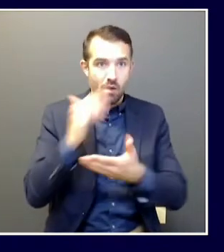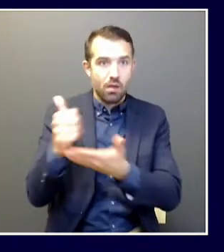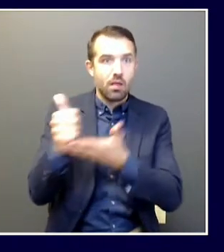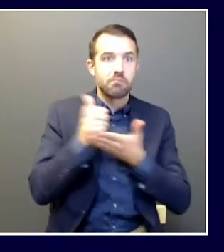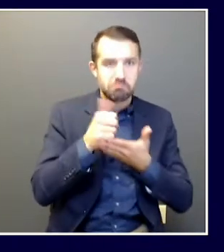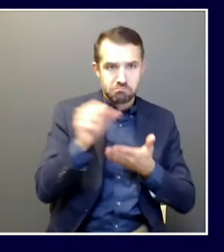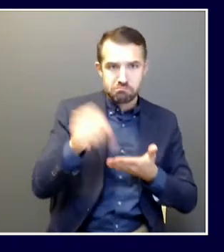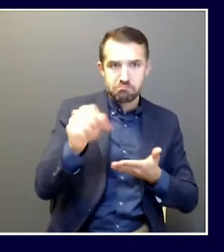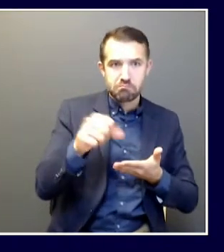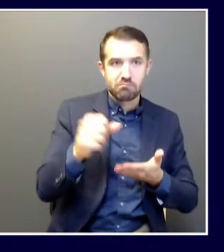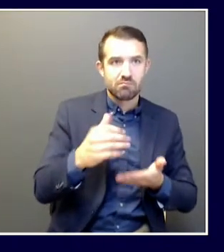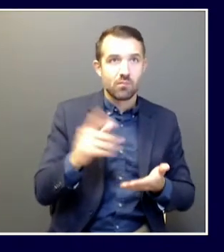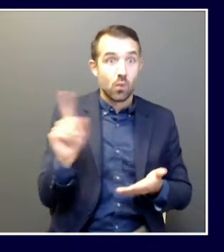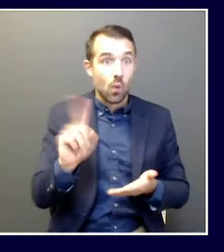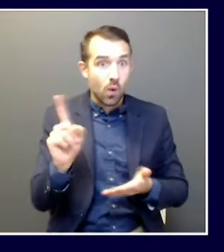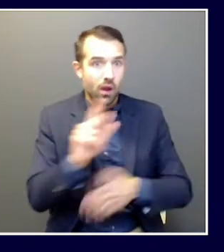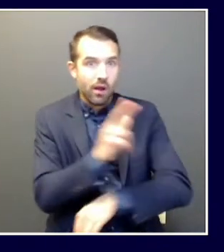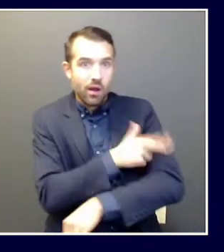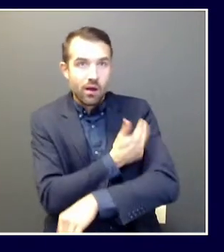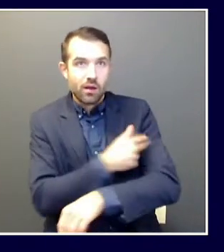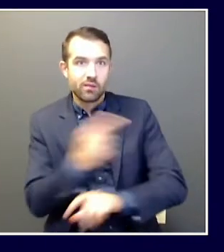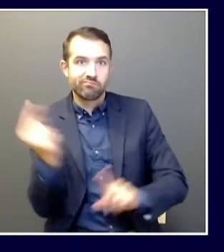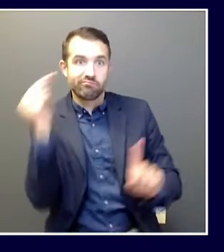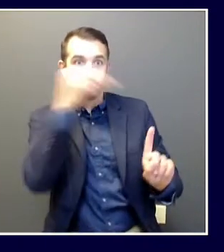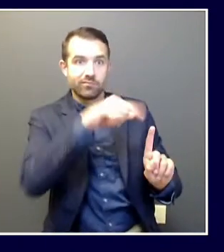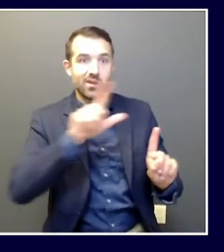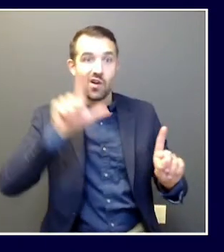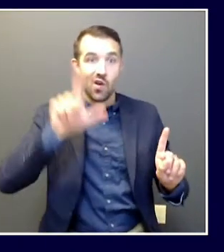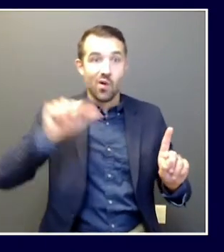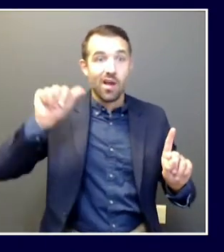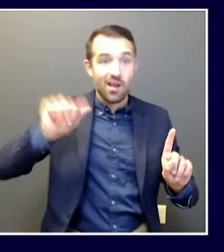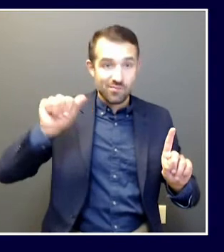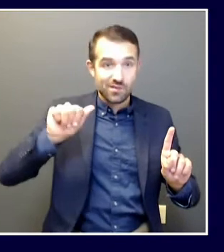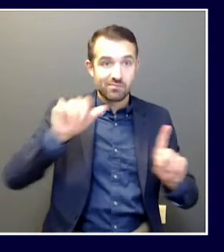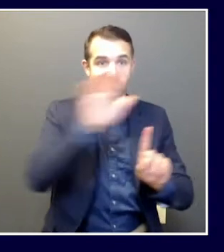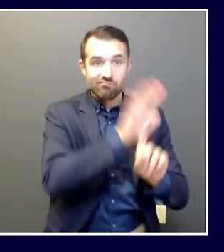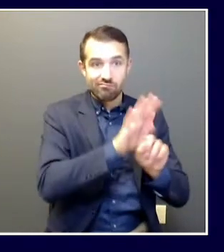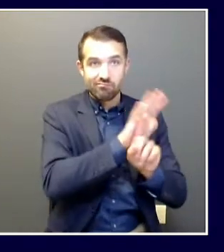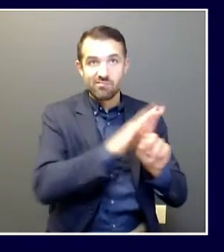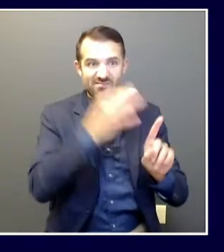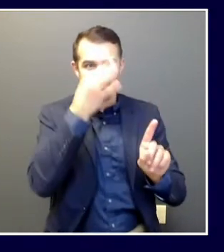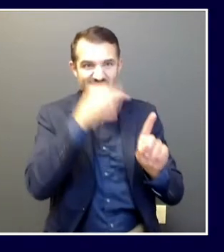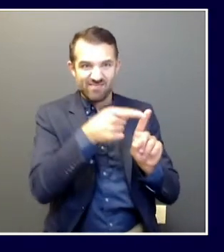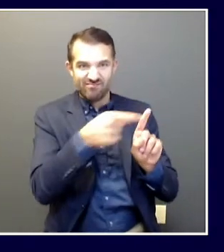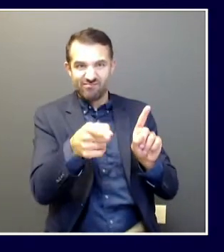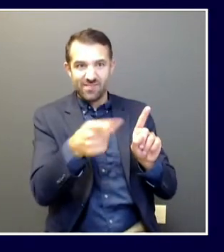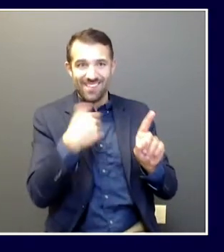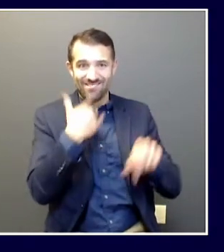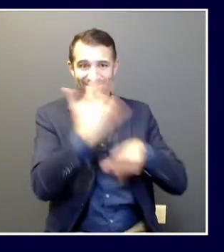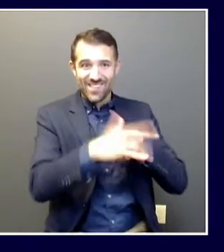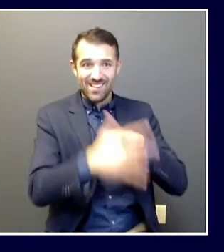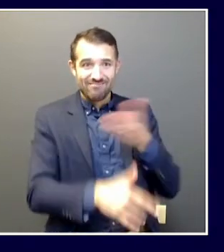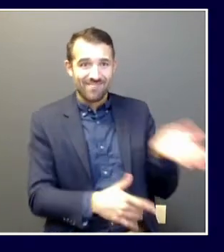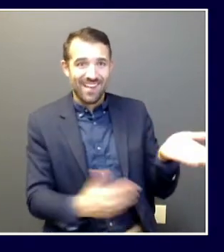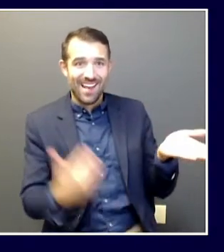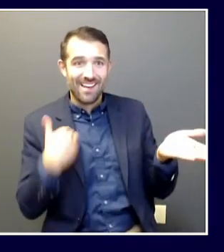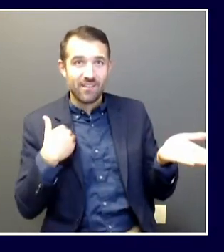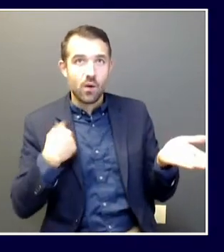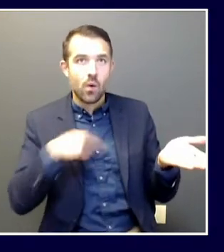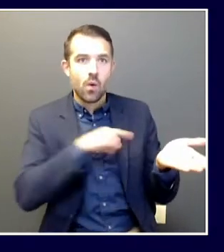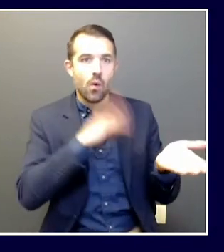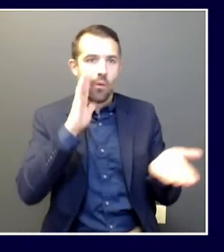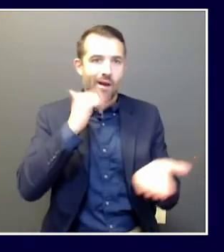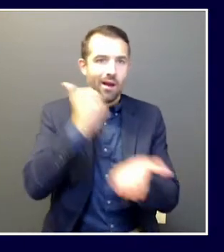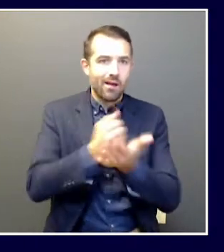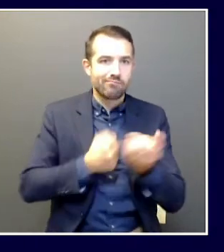resources. We are going to do what we can to preserve access to healthcare for people in Maine, and that is by directly working